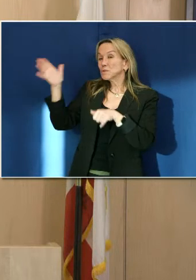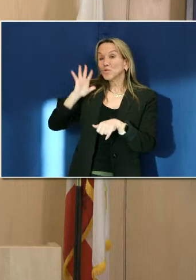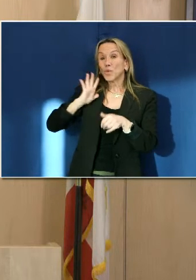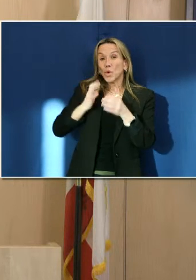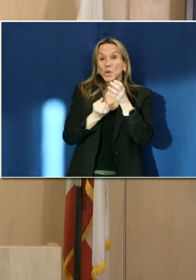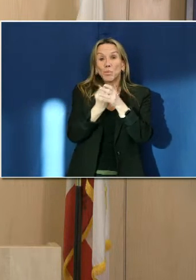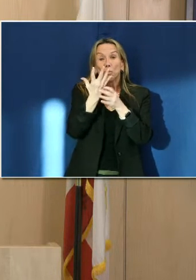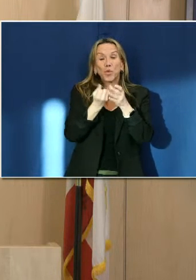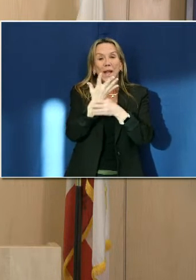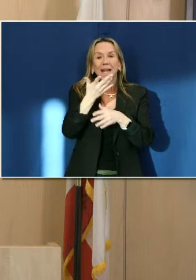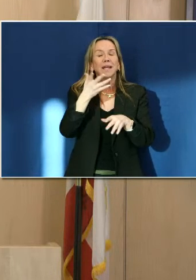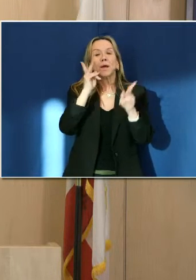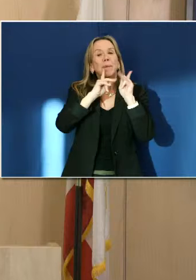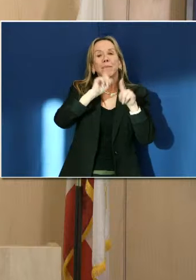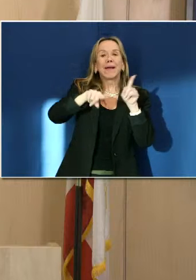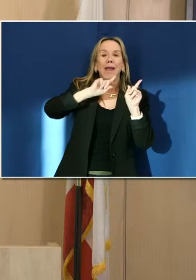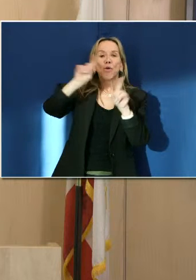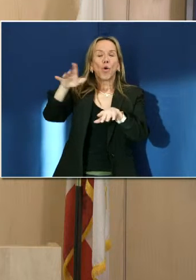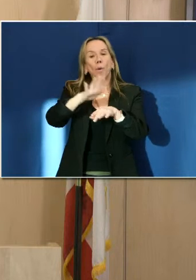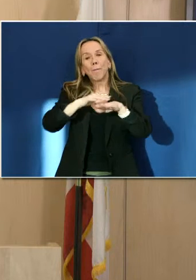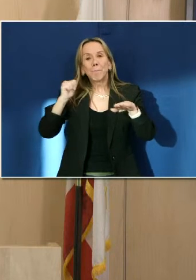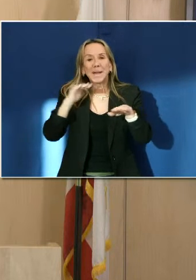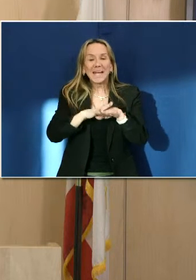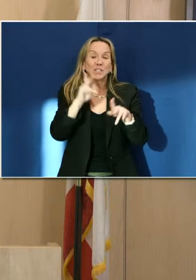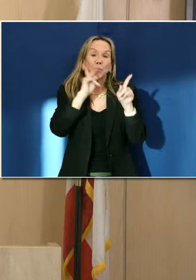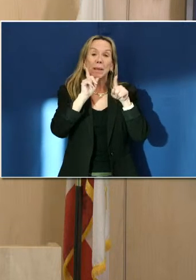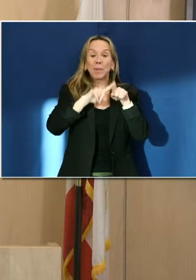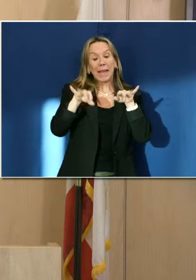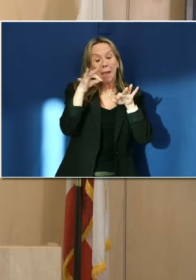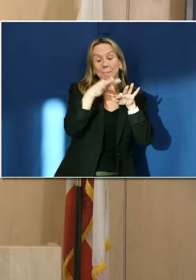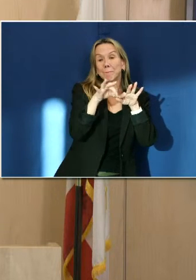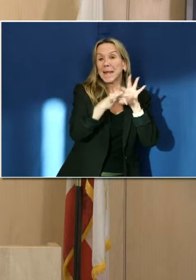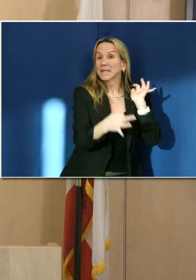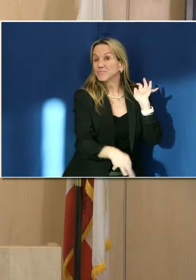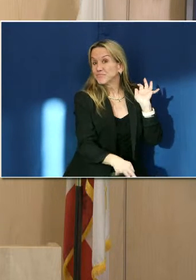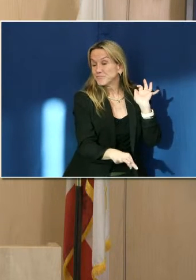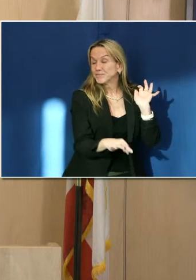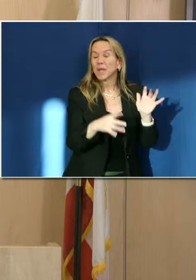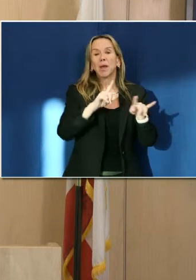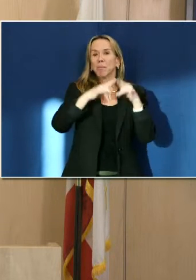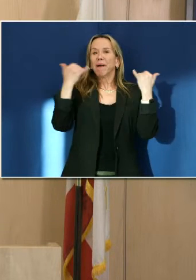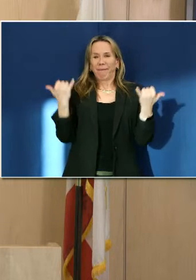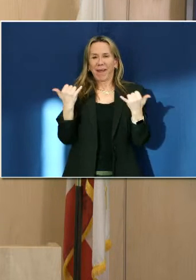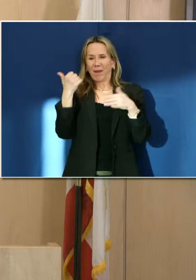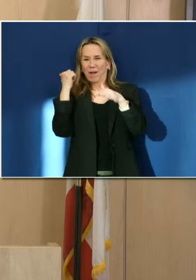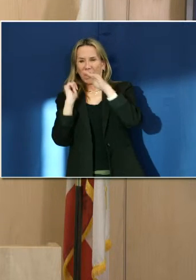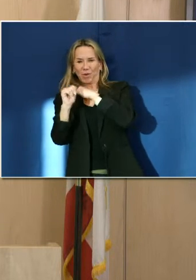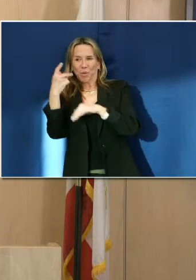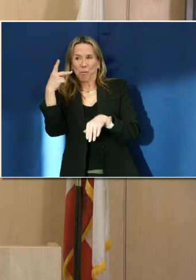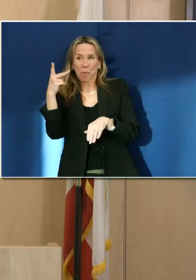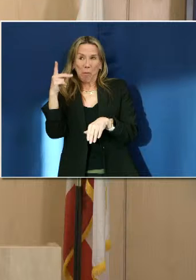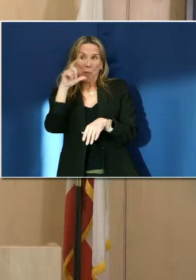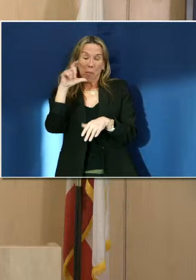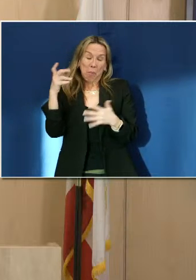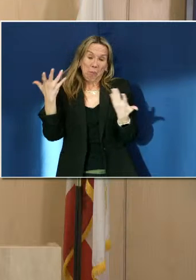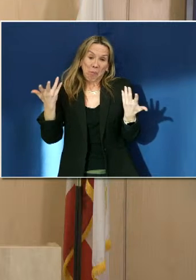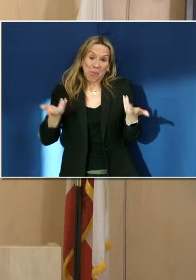nobody could get a mani-pedi. These are all things that are now currently allowed under the purple tier. We could be more